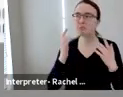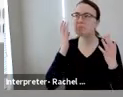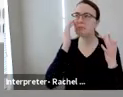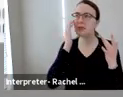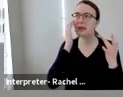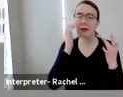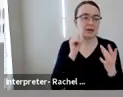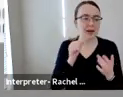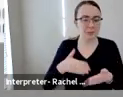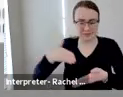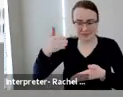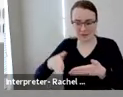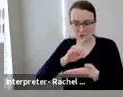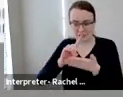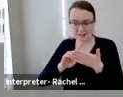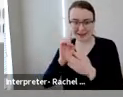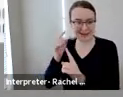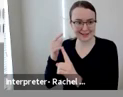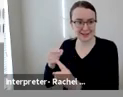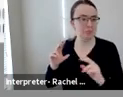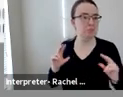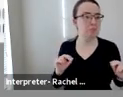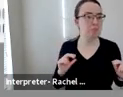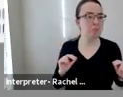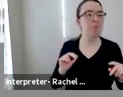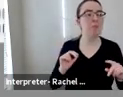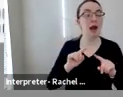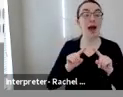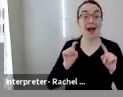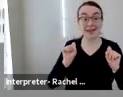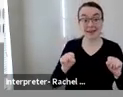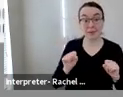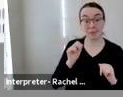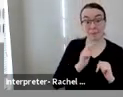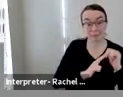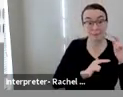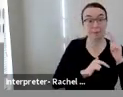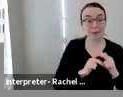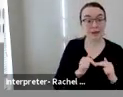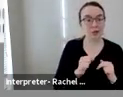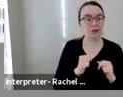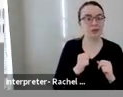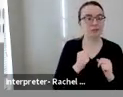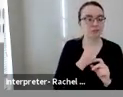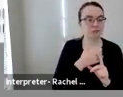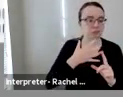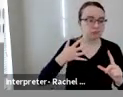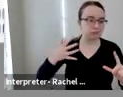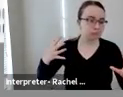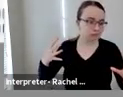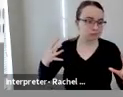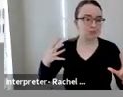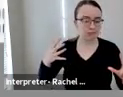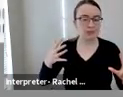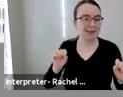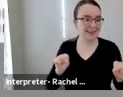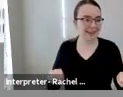intent, but I'm able to build and grow on those